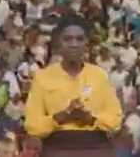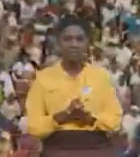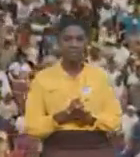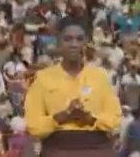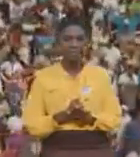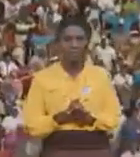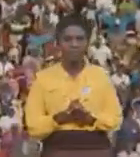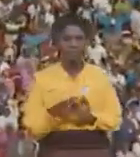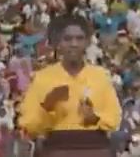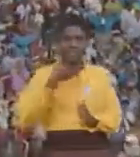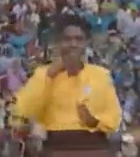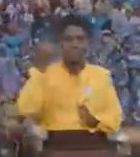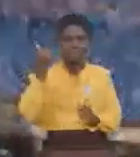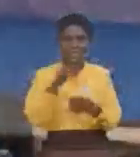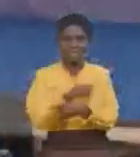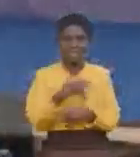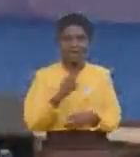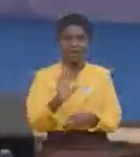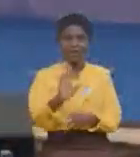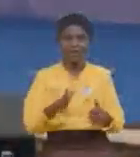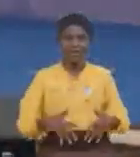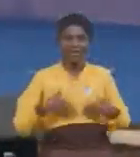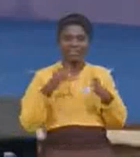The best day of your life.